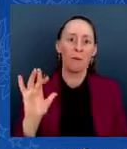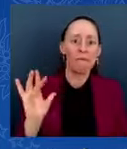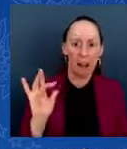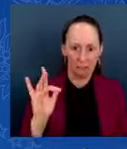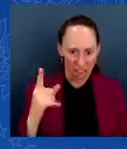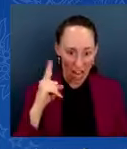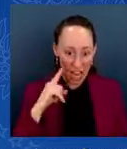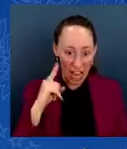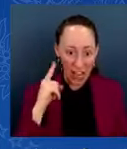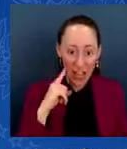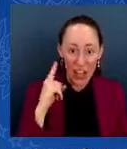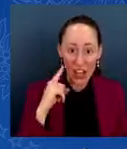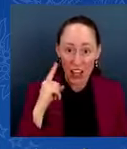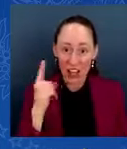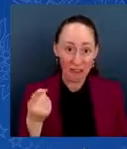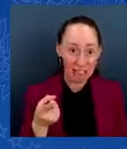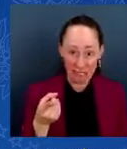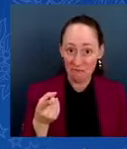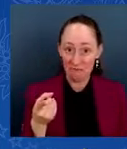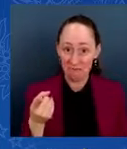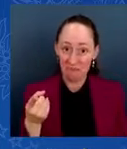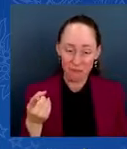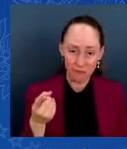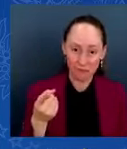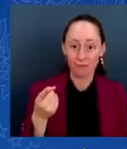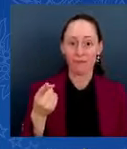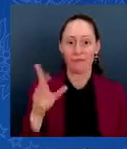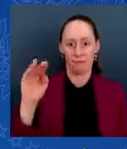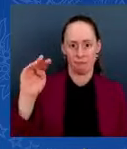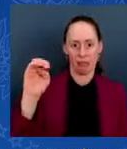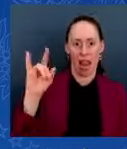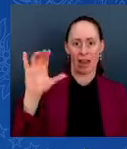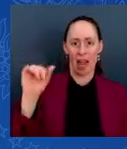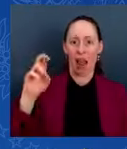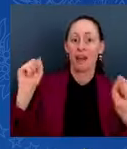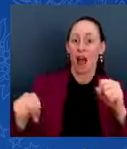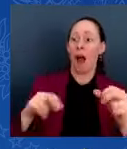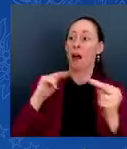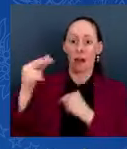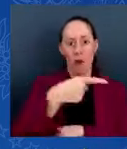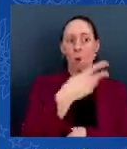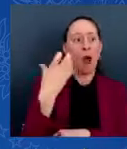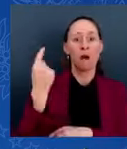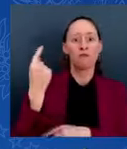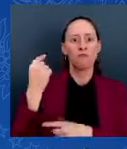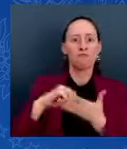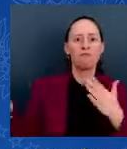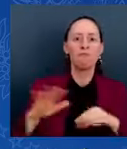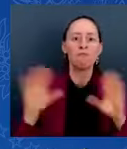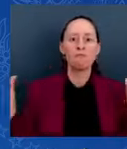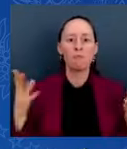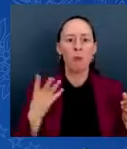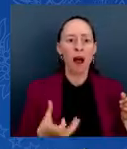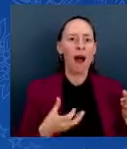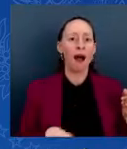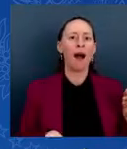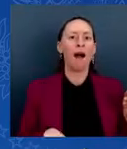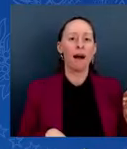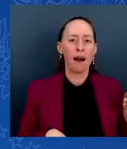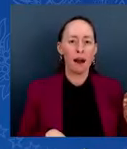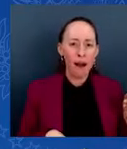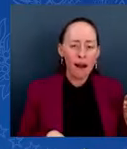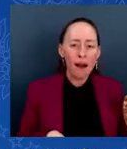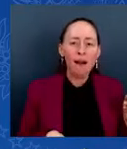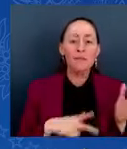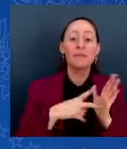They want to repeal Medicare's power to negotiate drug prices. Let Big Pharma back to charge them whatever they want. Let me tell